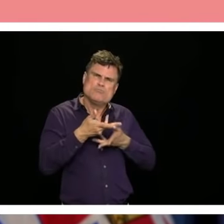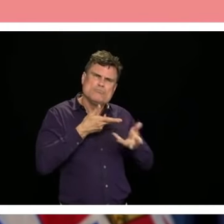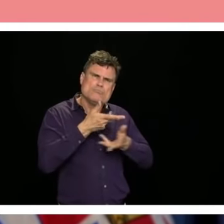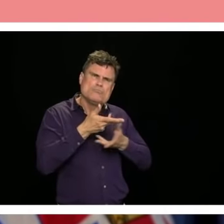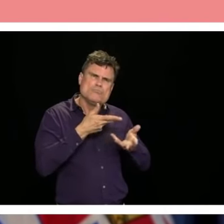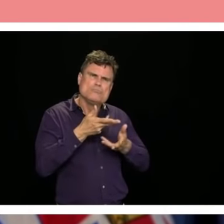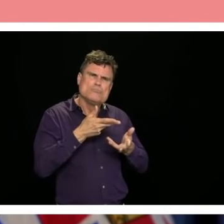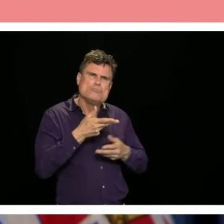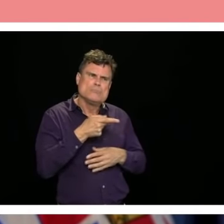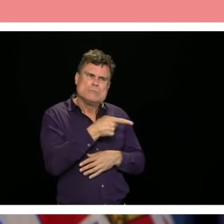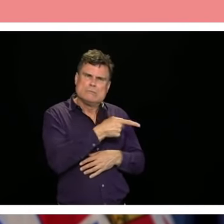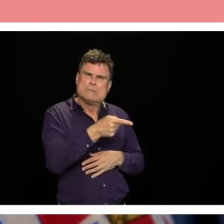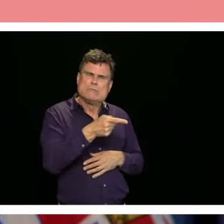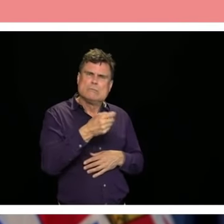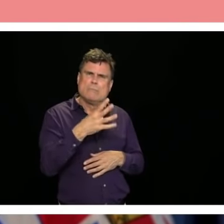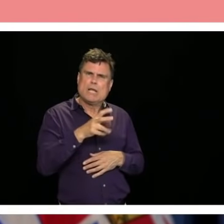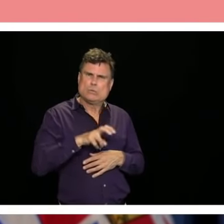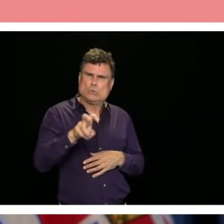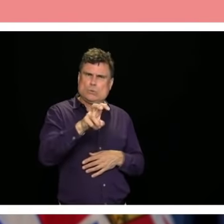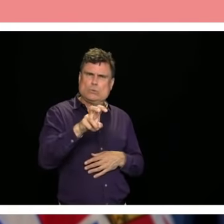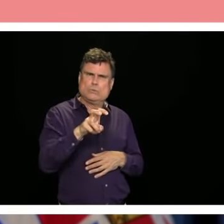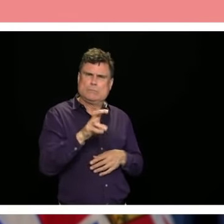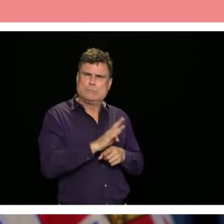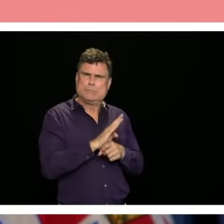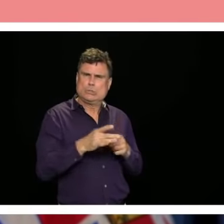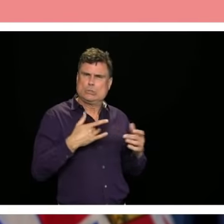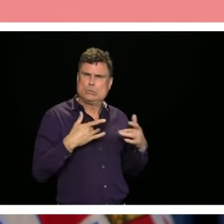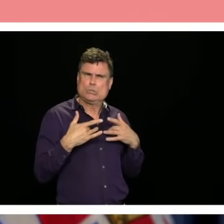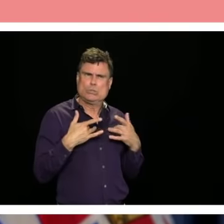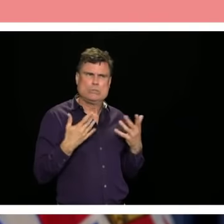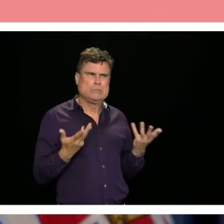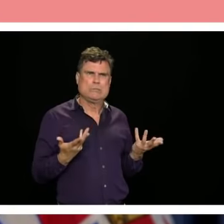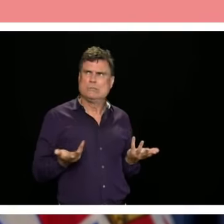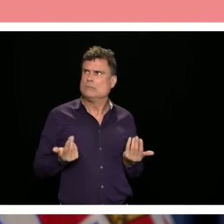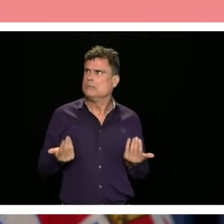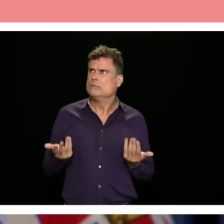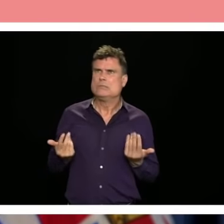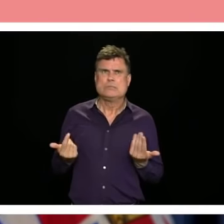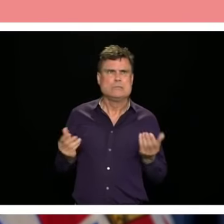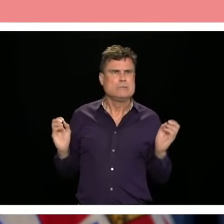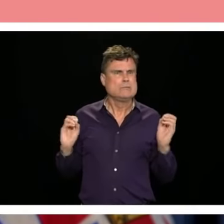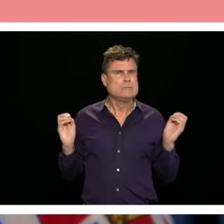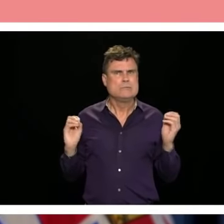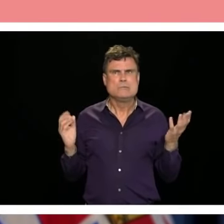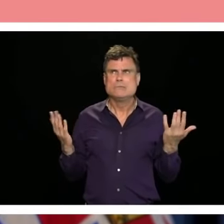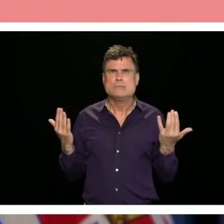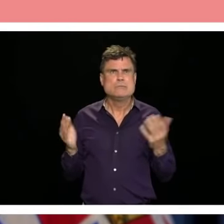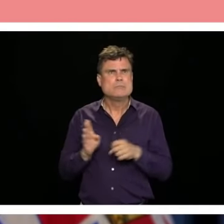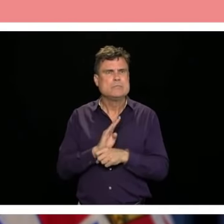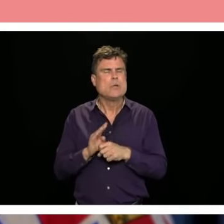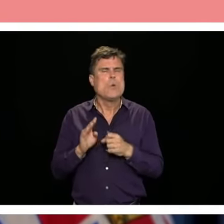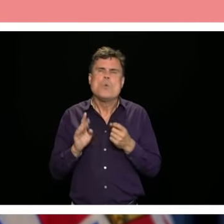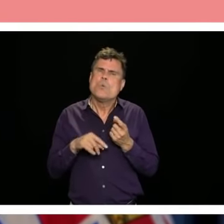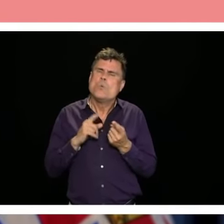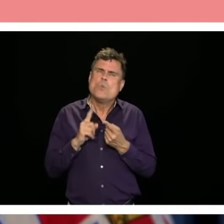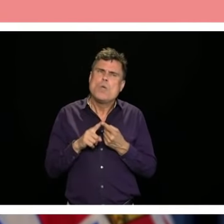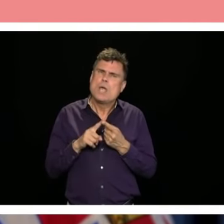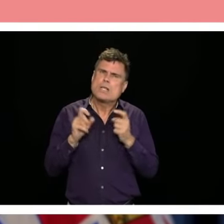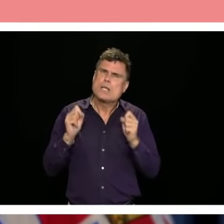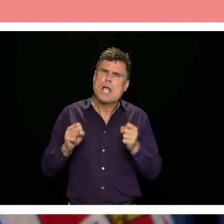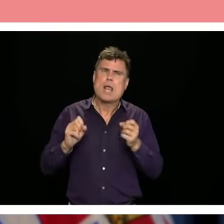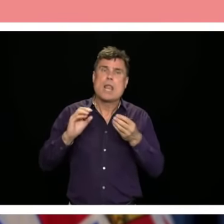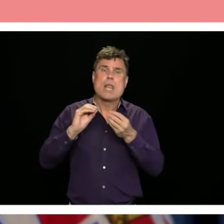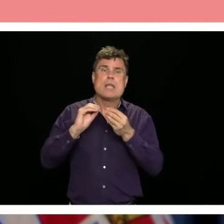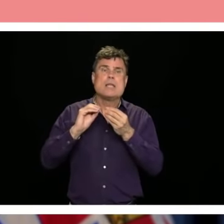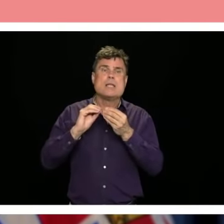Just a question for Dr. Henry. We were speaking with Paul Nursey. He's the CEO of Greater Victoria, Destination Greater